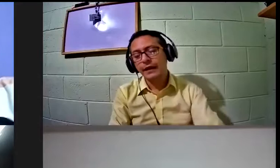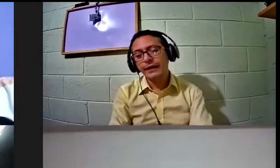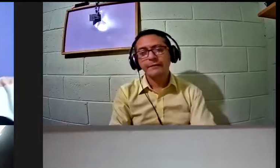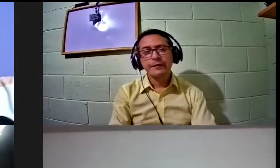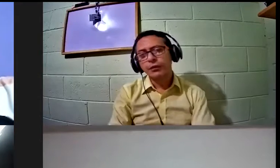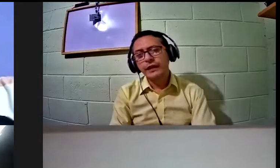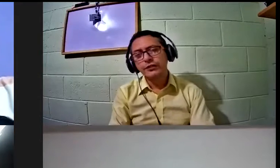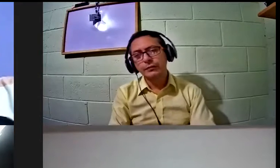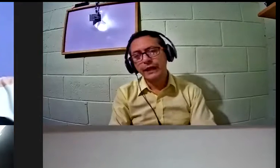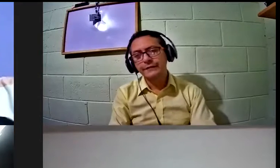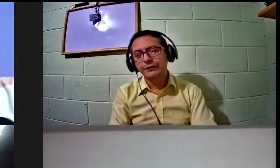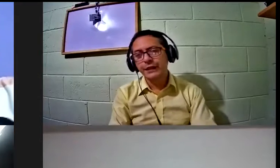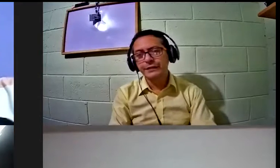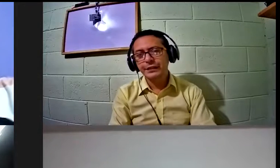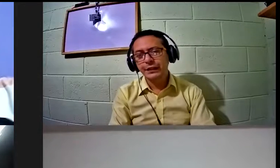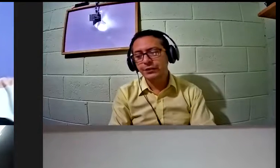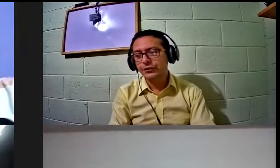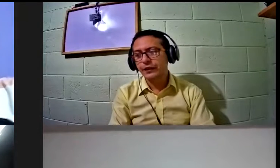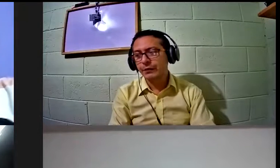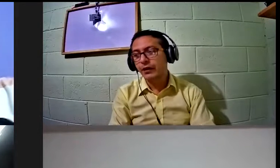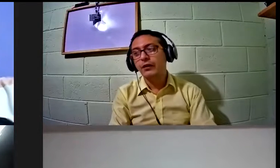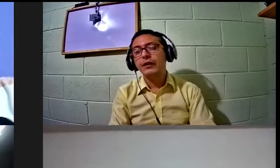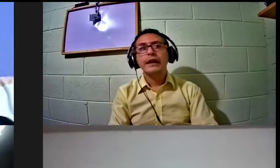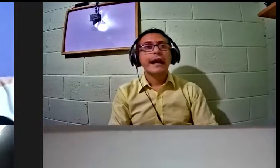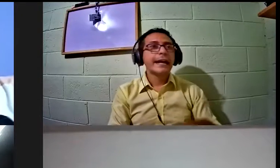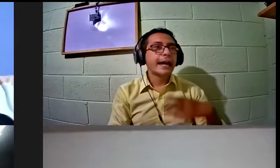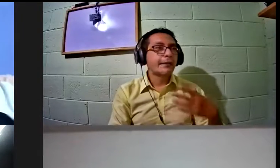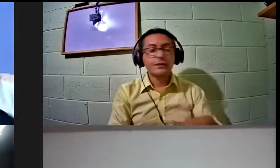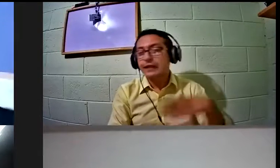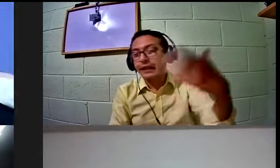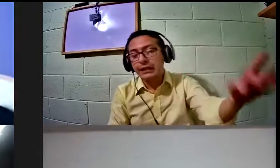hey, Blanca, what are your plans for next year? And you tell me, oh,